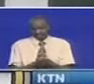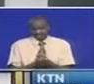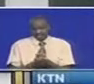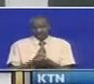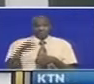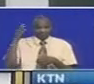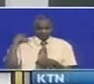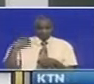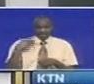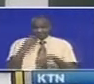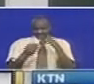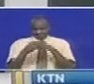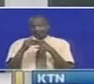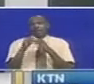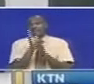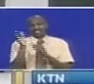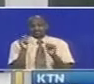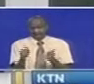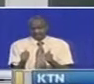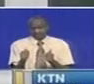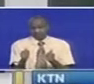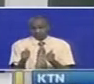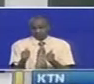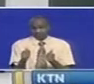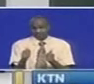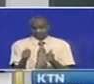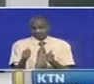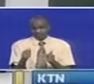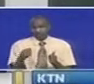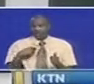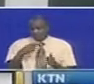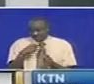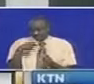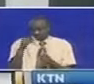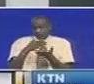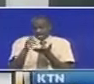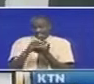mortar. We didn't construct the branches. We have always gone for a leasing option.